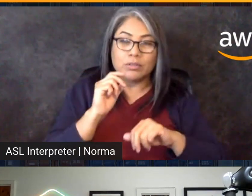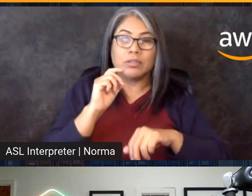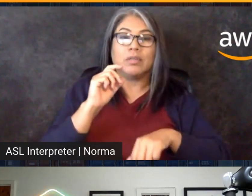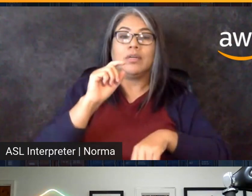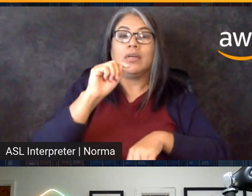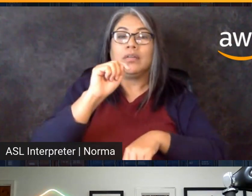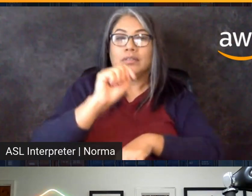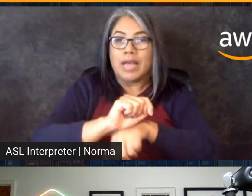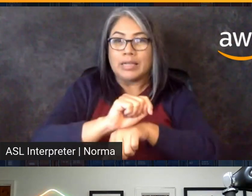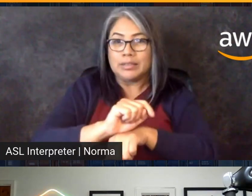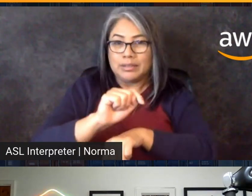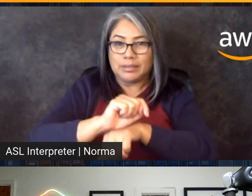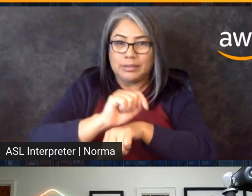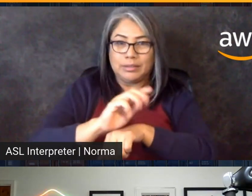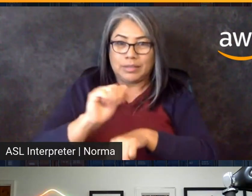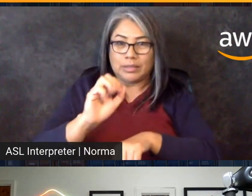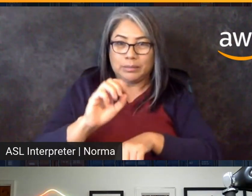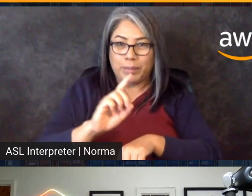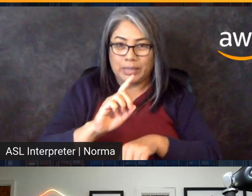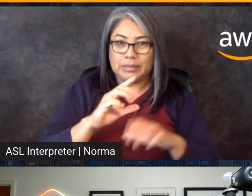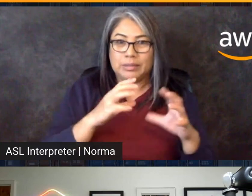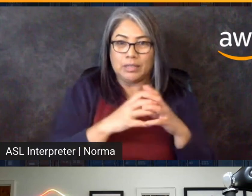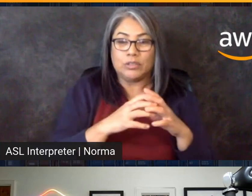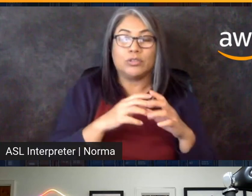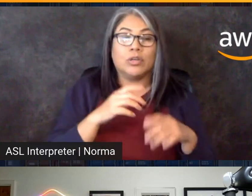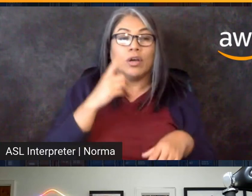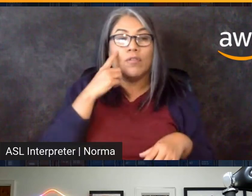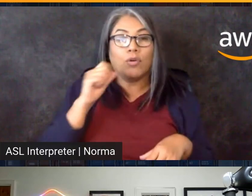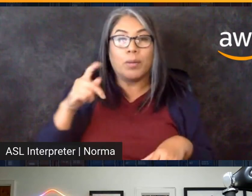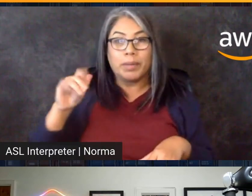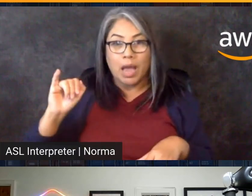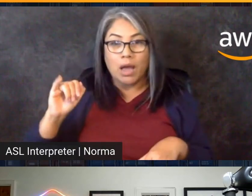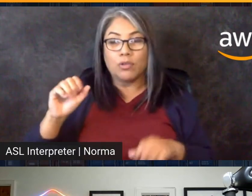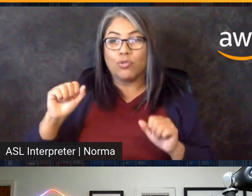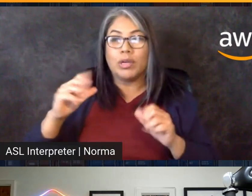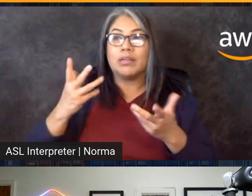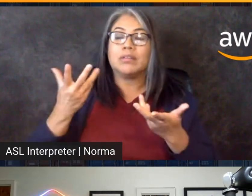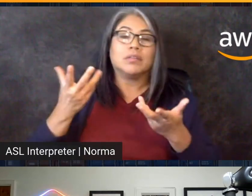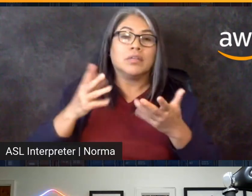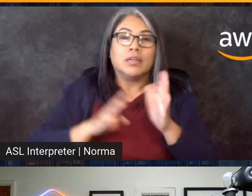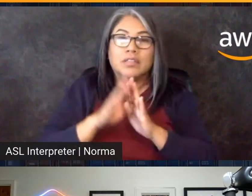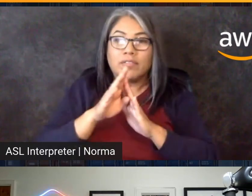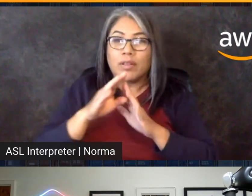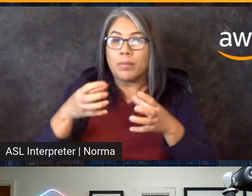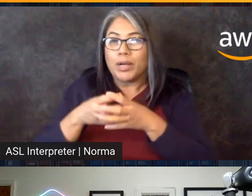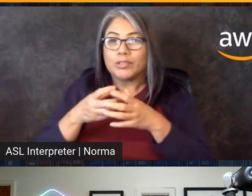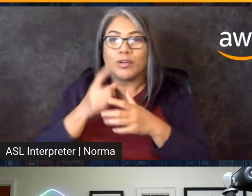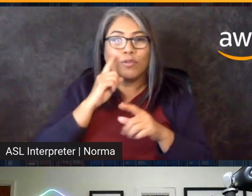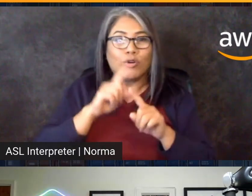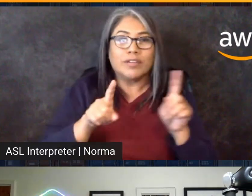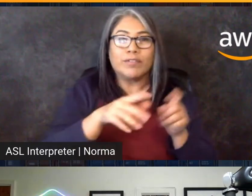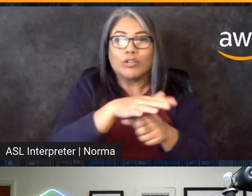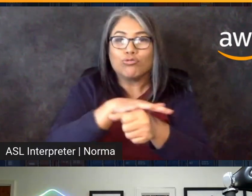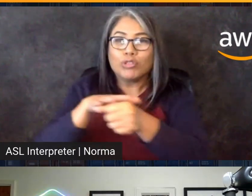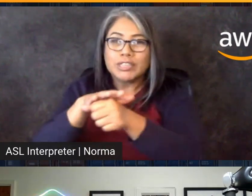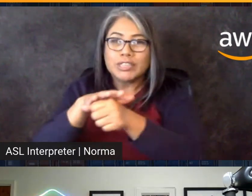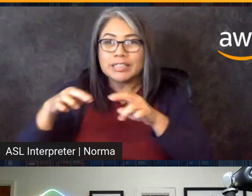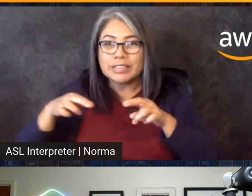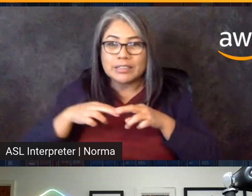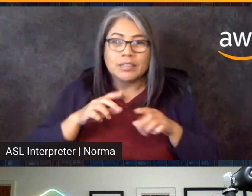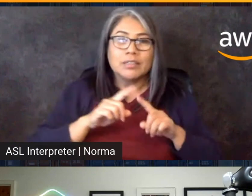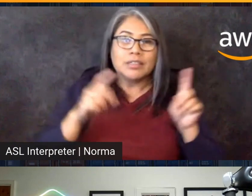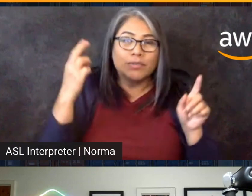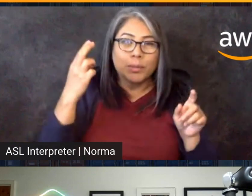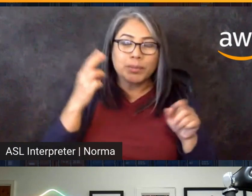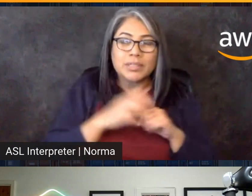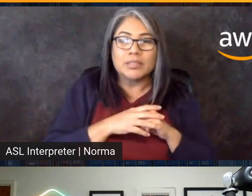up a cluster for maybe in different regions, maybe for different purposes, maybe for different, like, a variety of different a variety of different decision